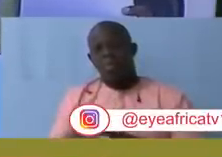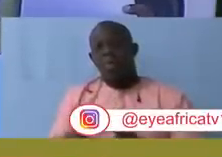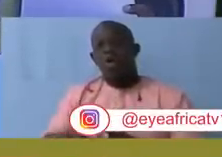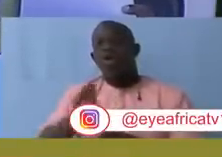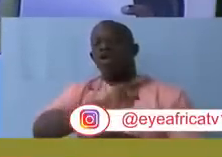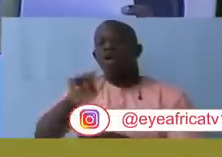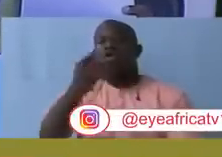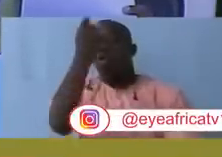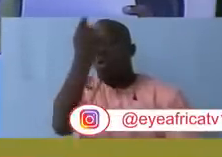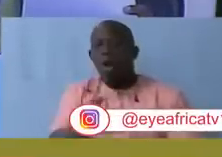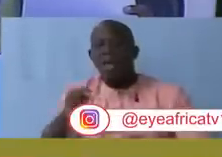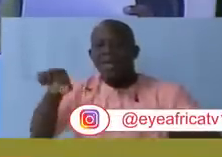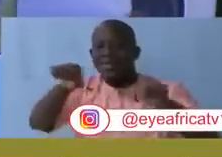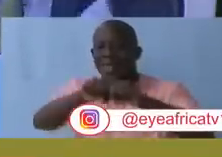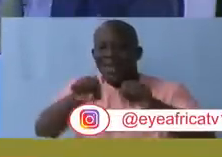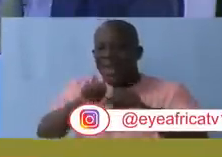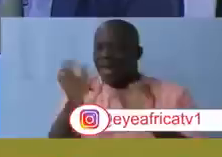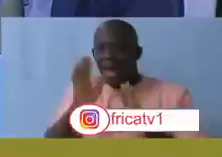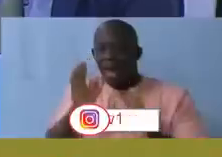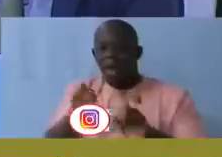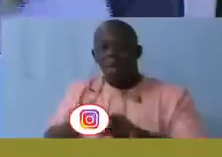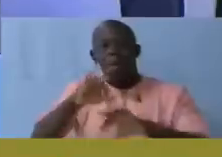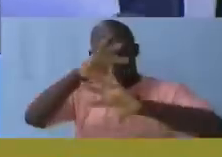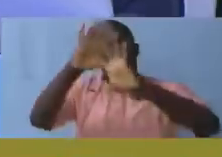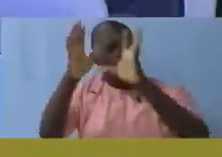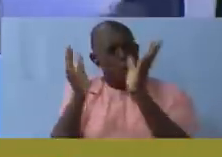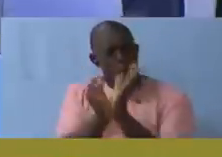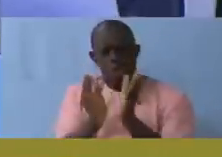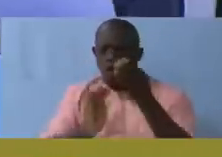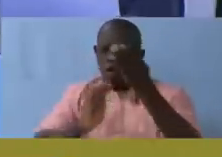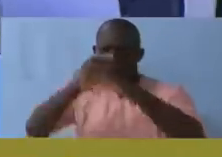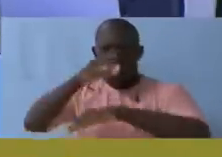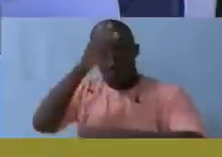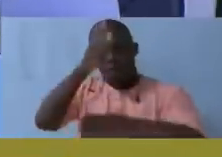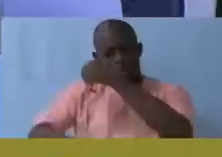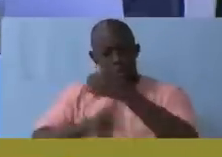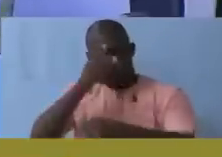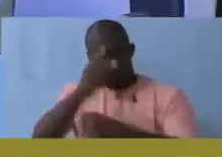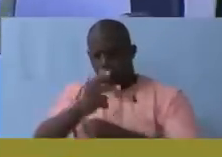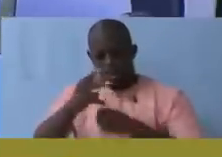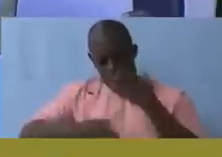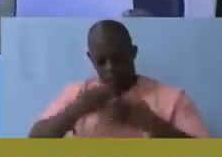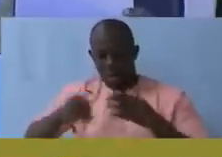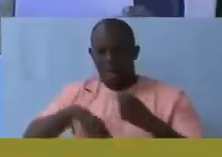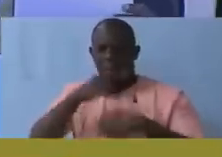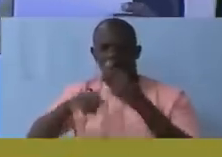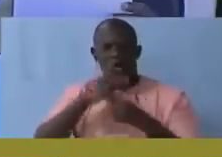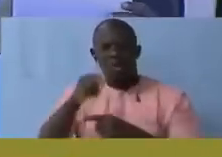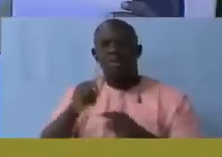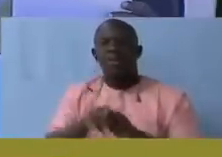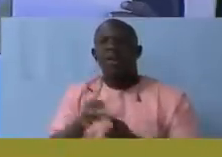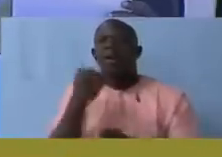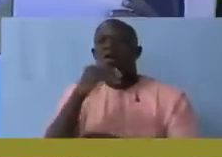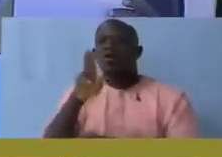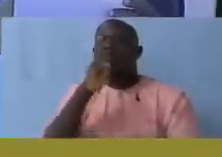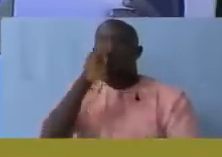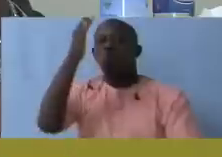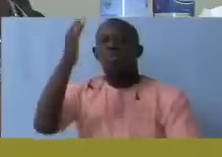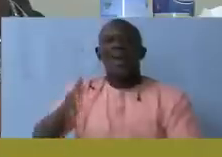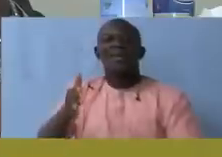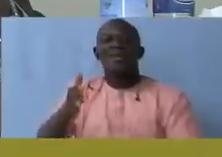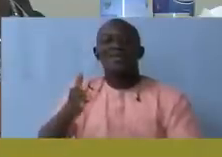Senegal, but all over the world. Who was right on this occasion? Was it